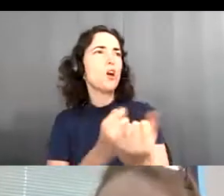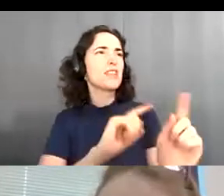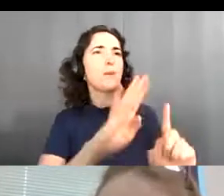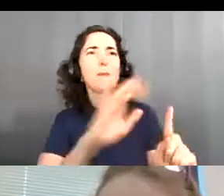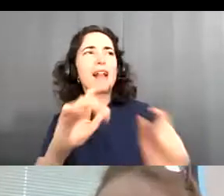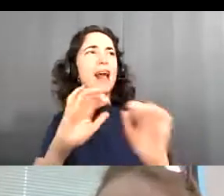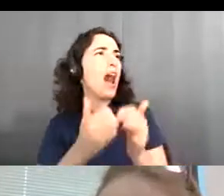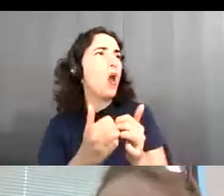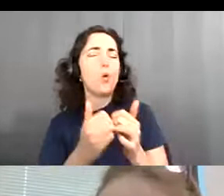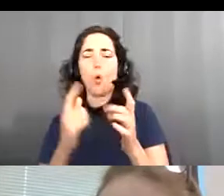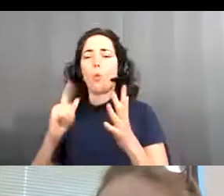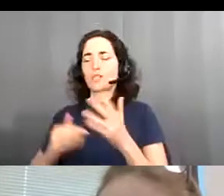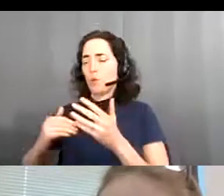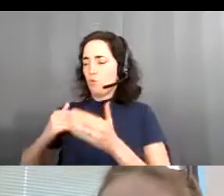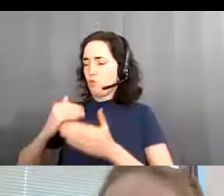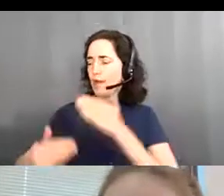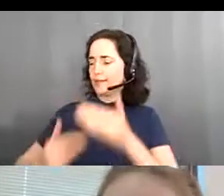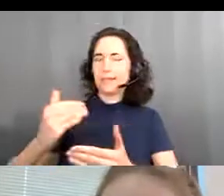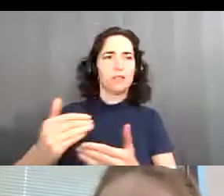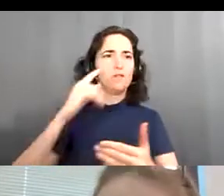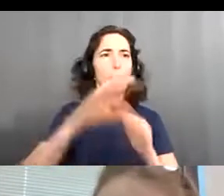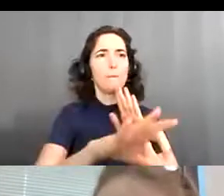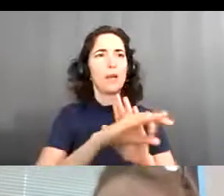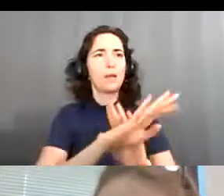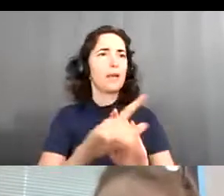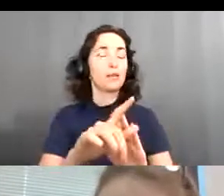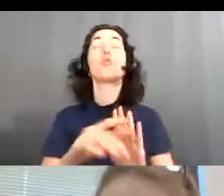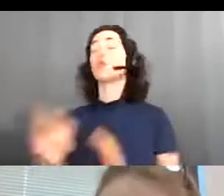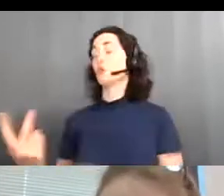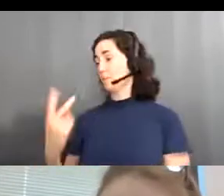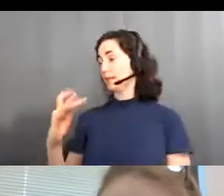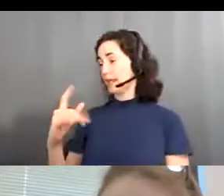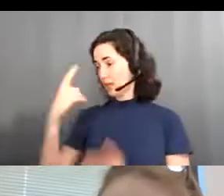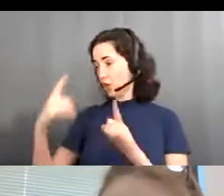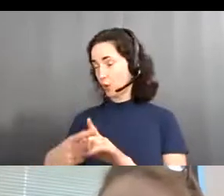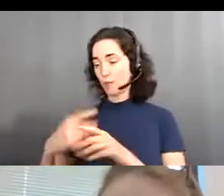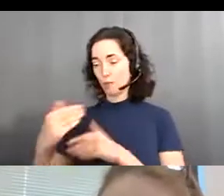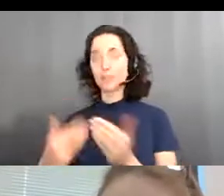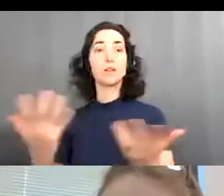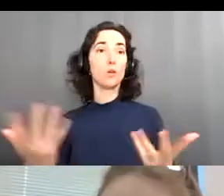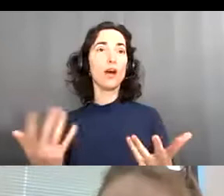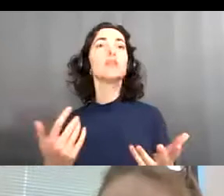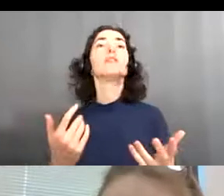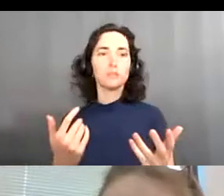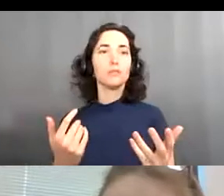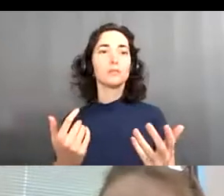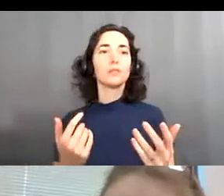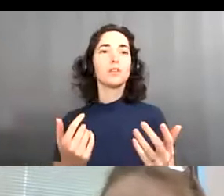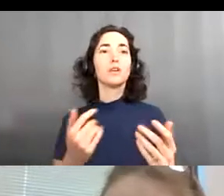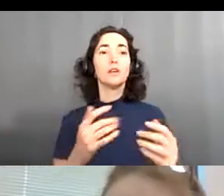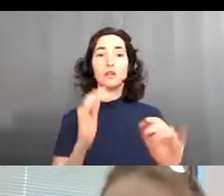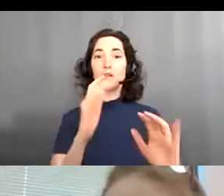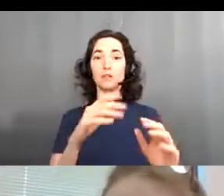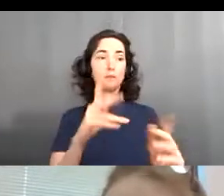of the process that Kelly and I agreed upon is that we'll have just a little bit of further discussion over the